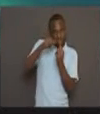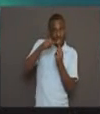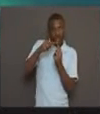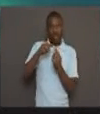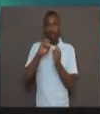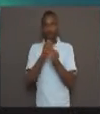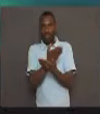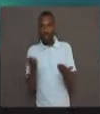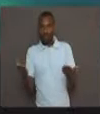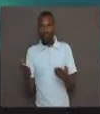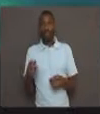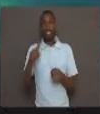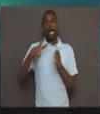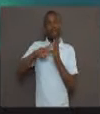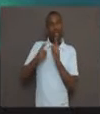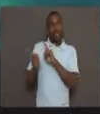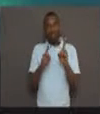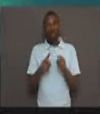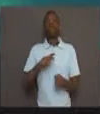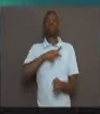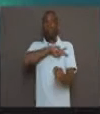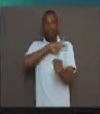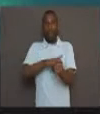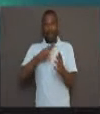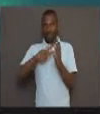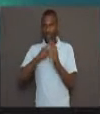the object that needs power.